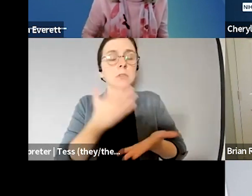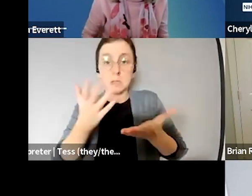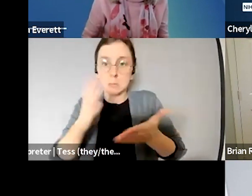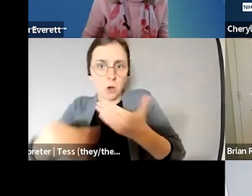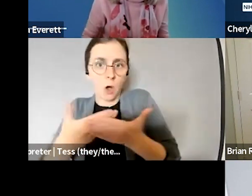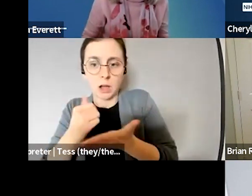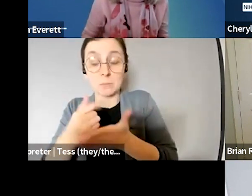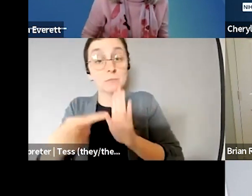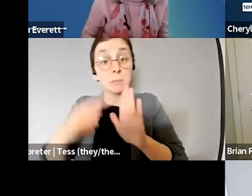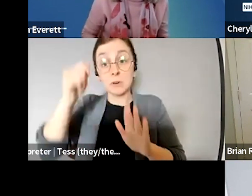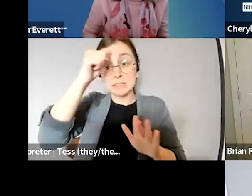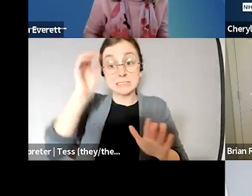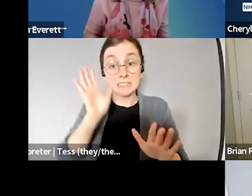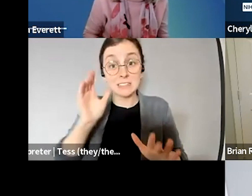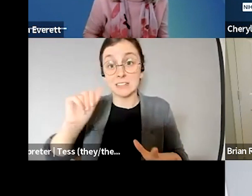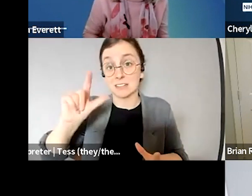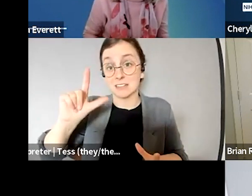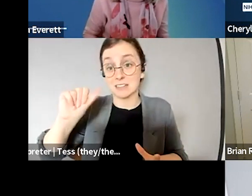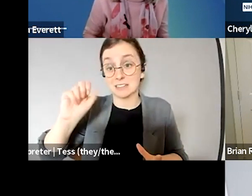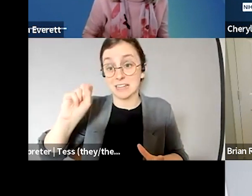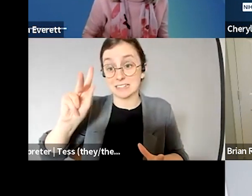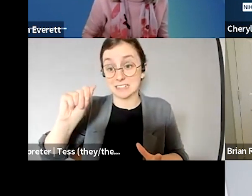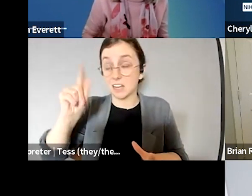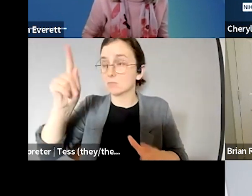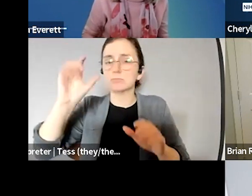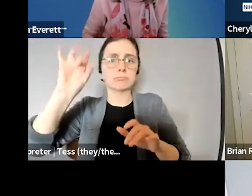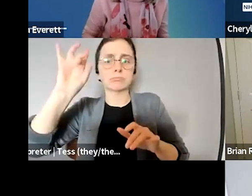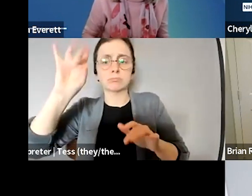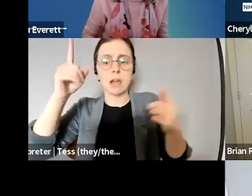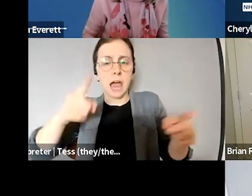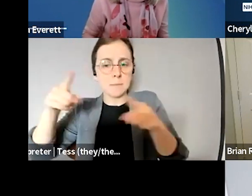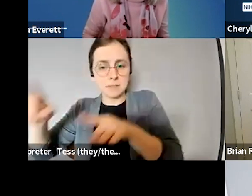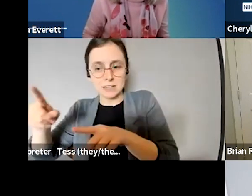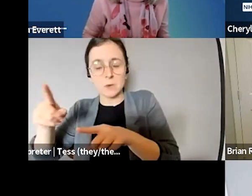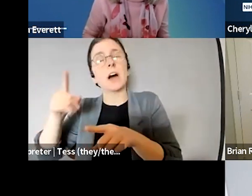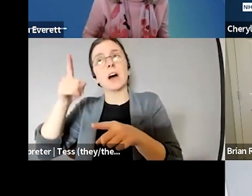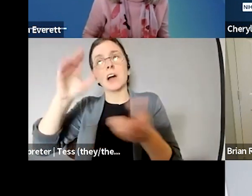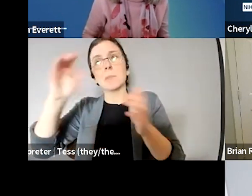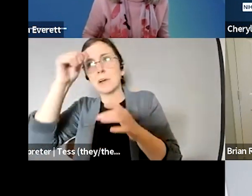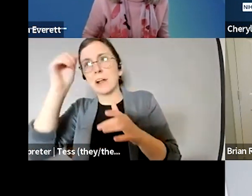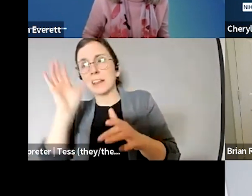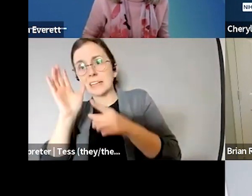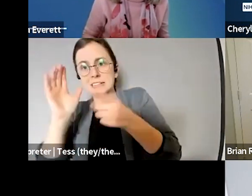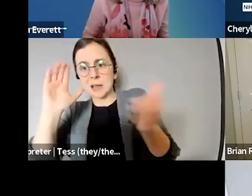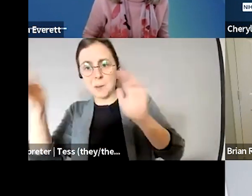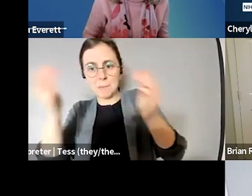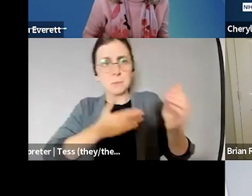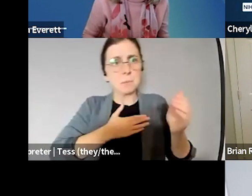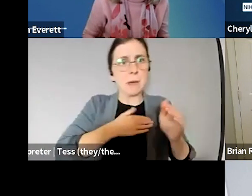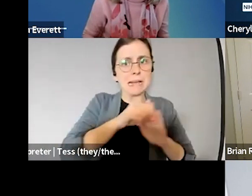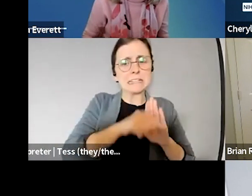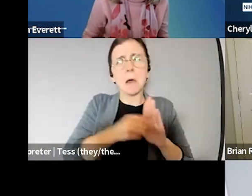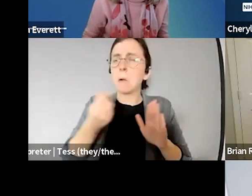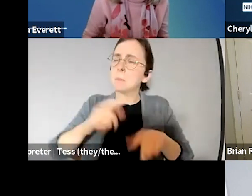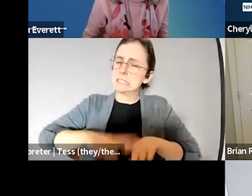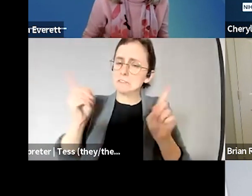in Alaska. And when you look at Alaska and you compare it, well, maybe that's not going to be like what I have, but there are certain components of it that